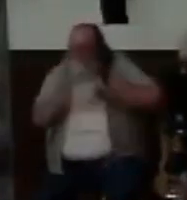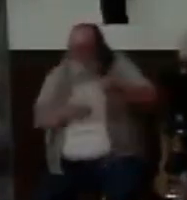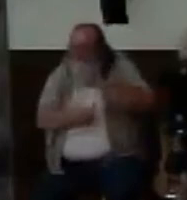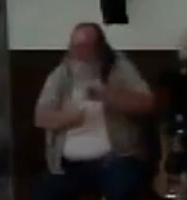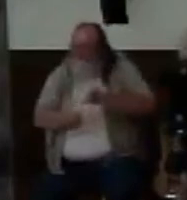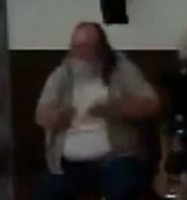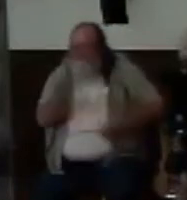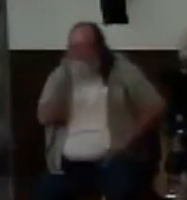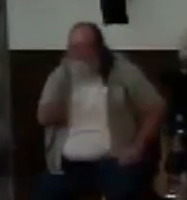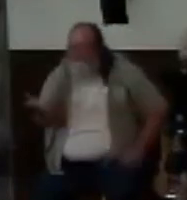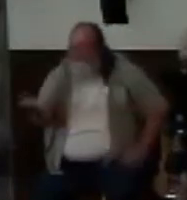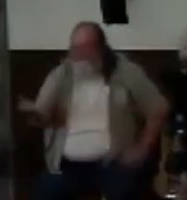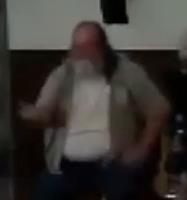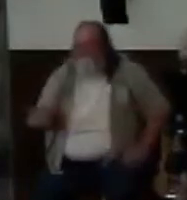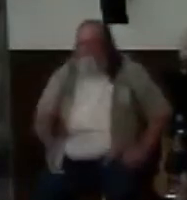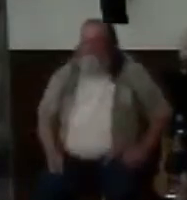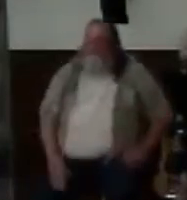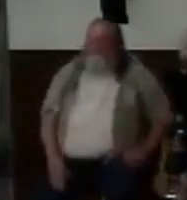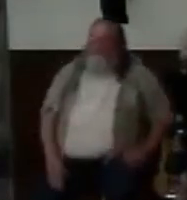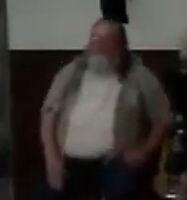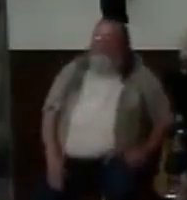of us will go out and make disciples.